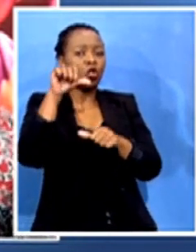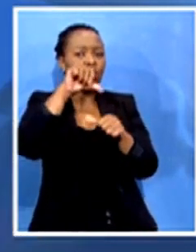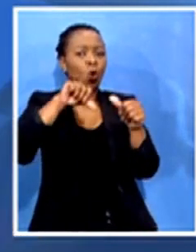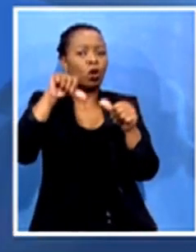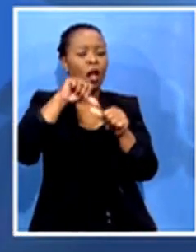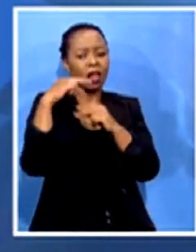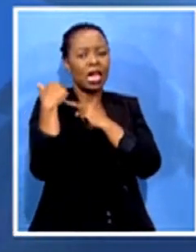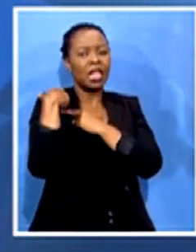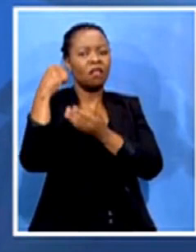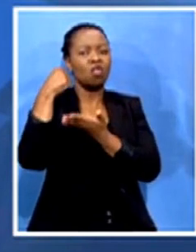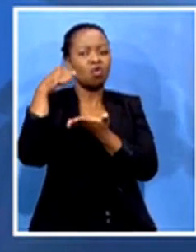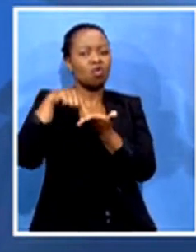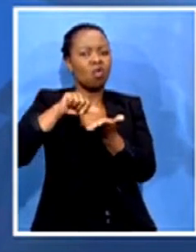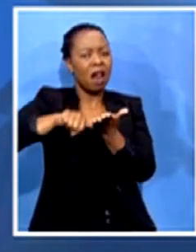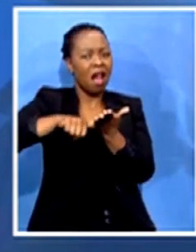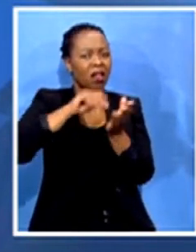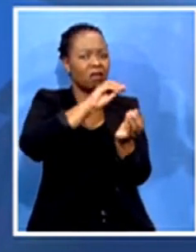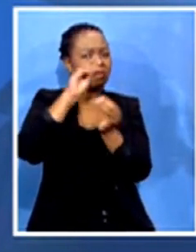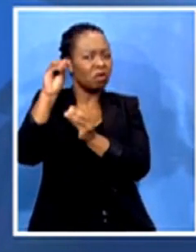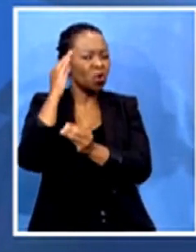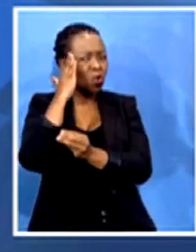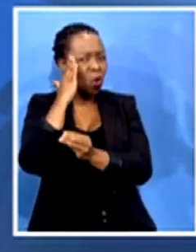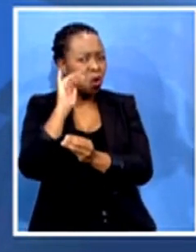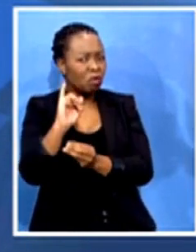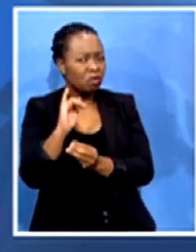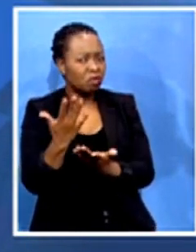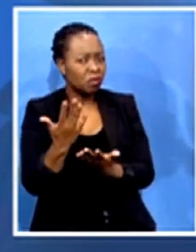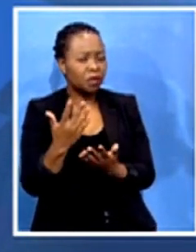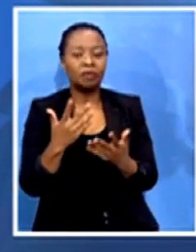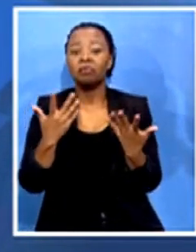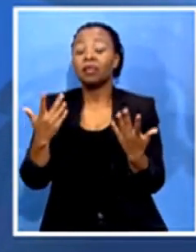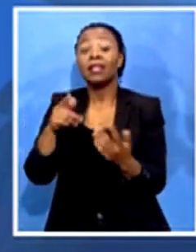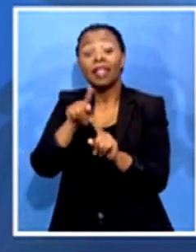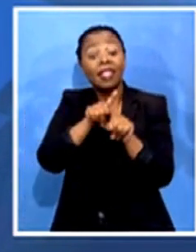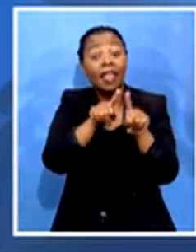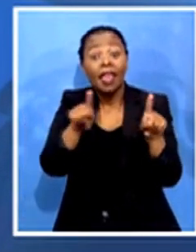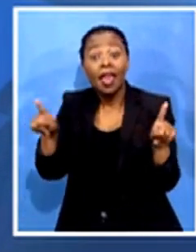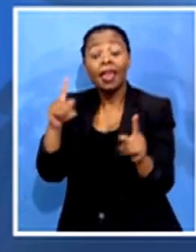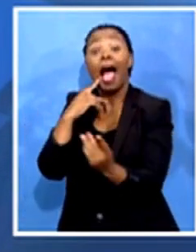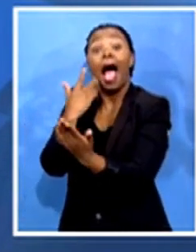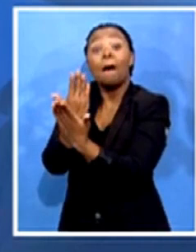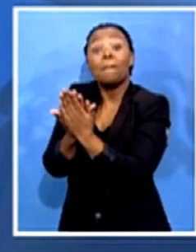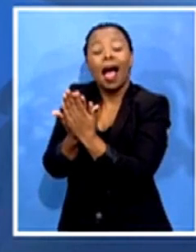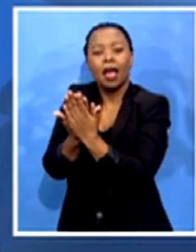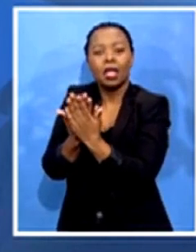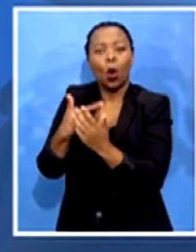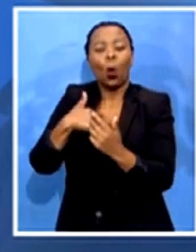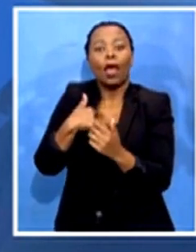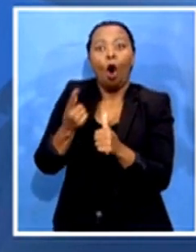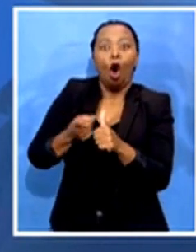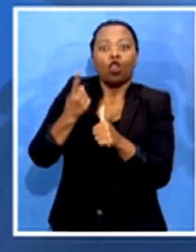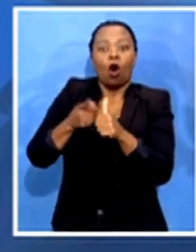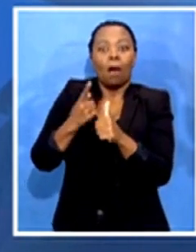They would have to apply for it, so we can't automatically do it. All the clients are currently going to all the